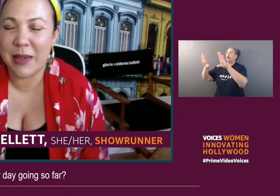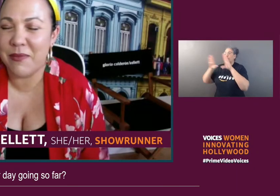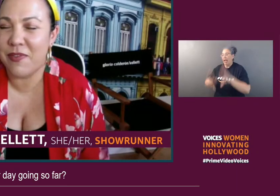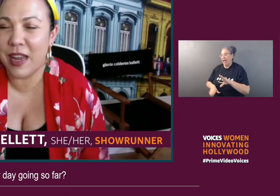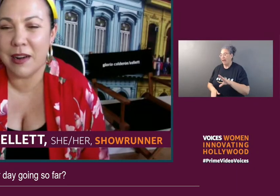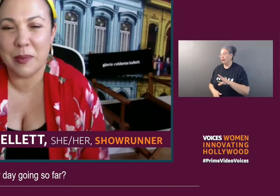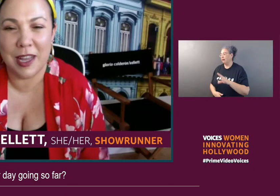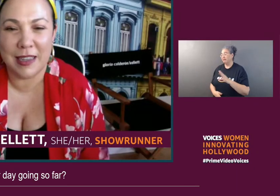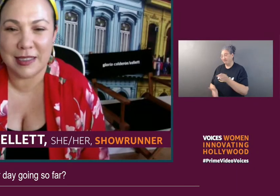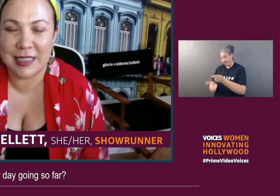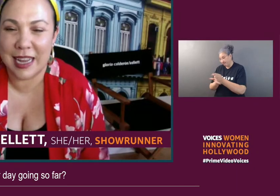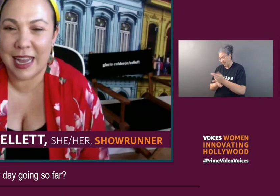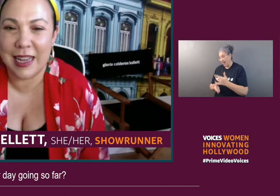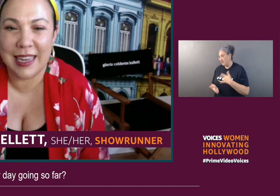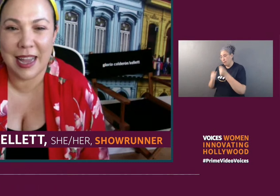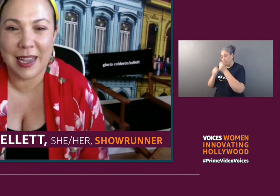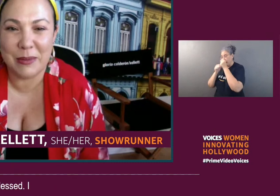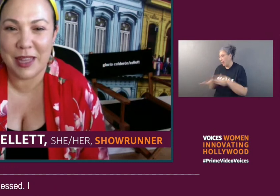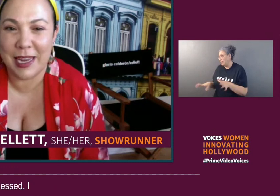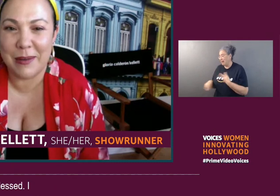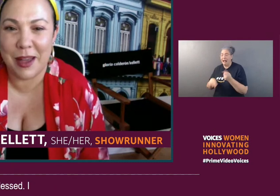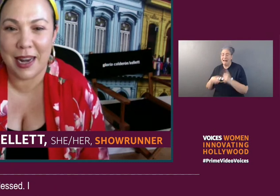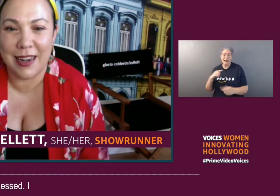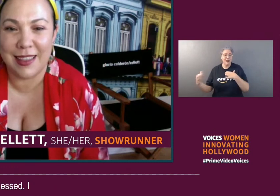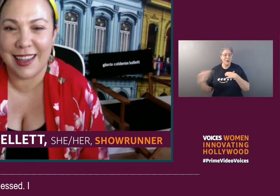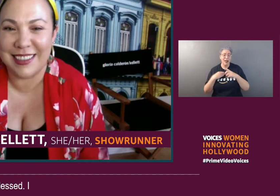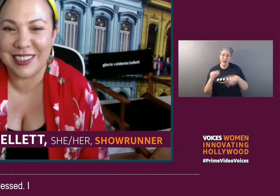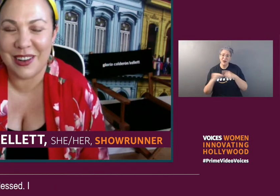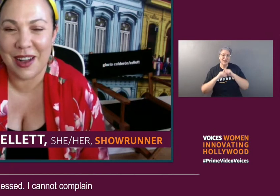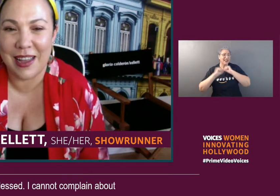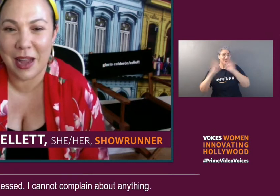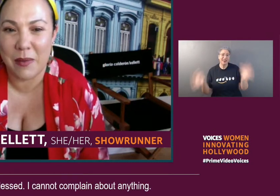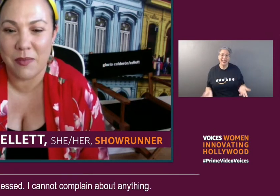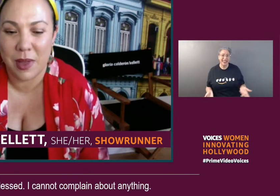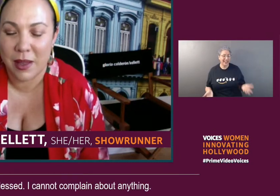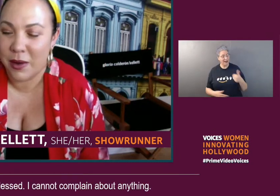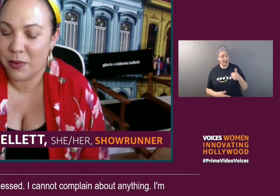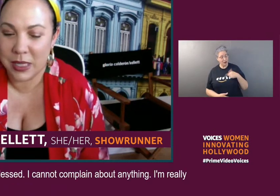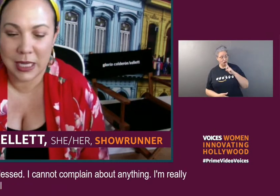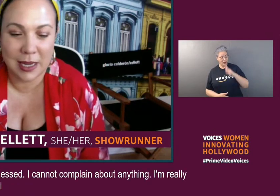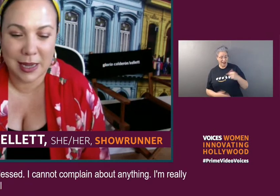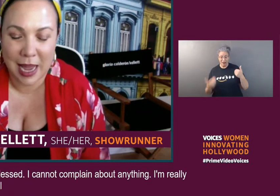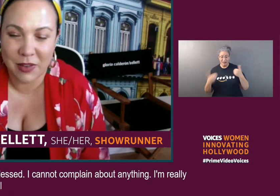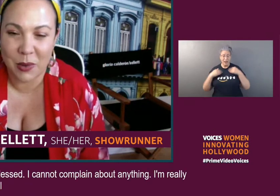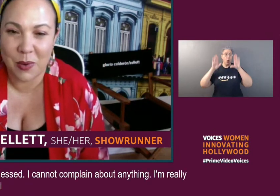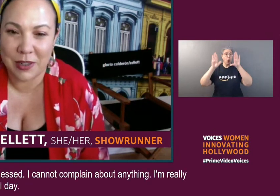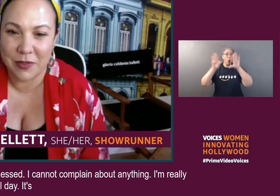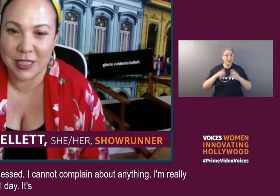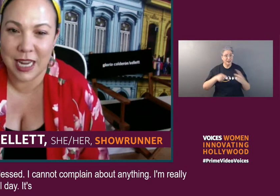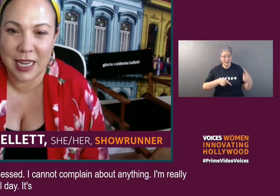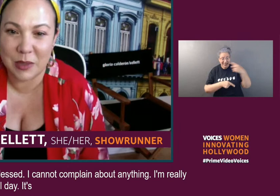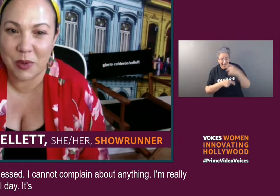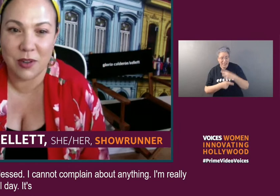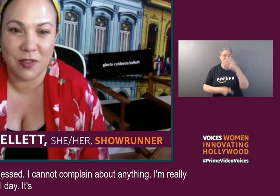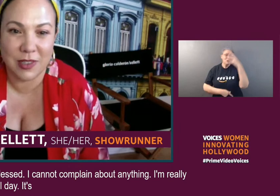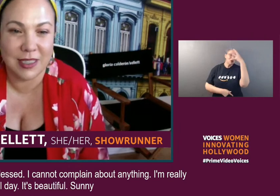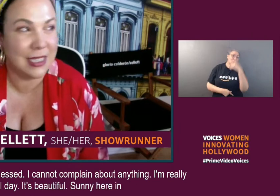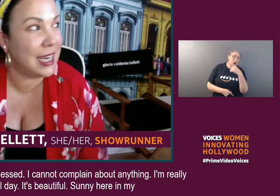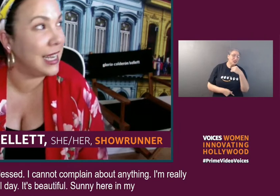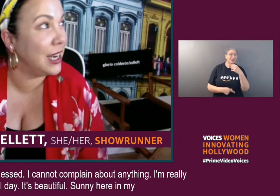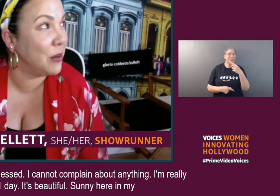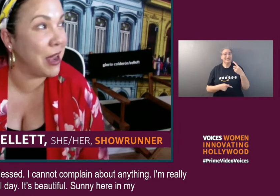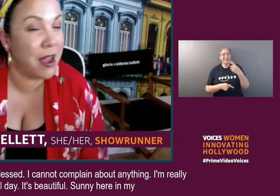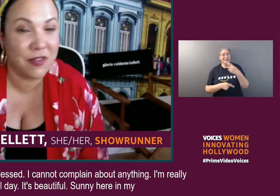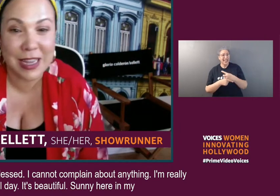Great. I am very blessed. I cannot complain about anything. So I'm really having a wonderful day. It's